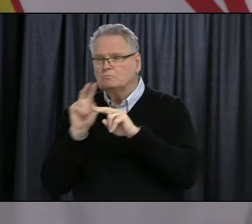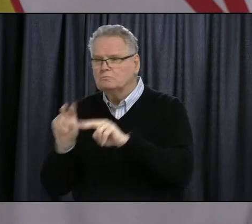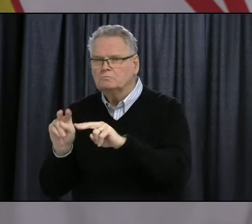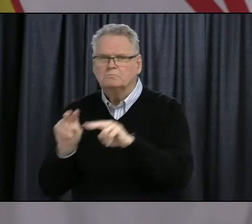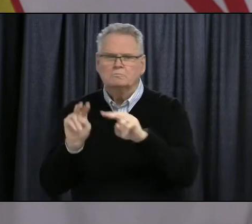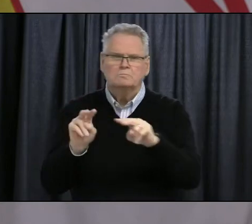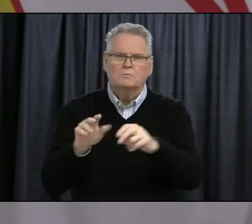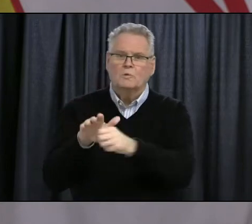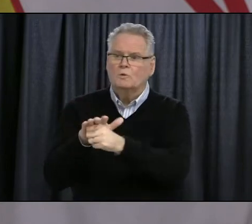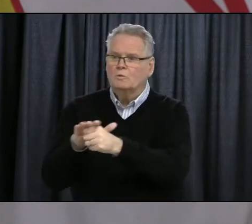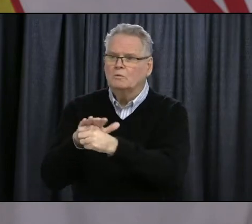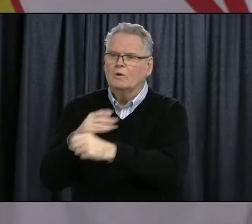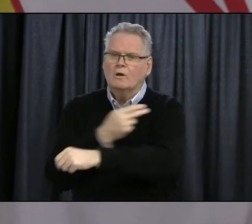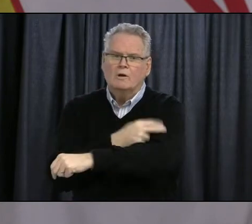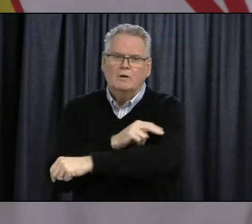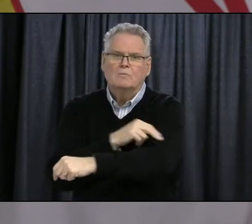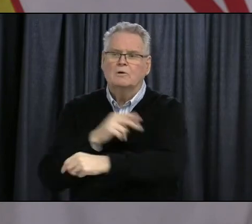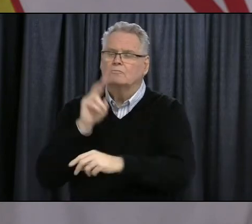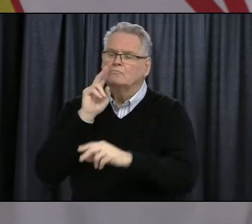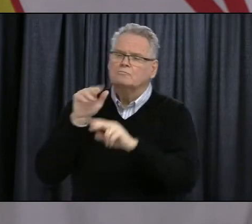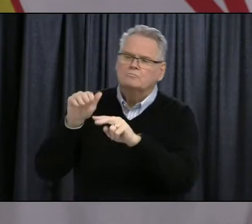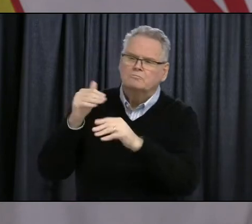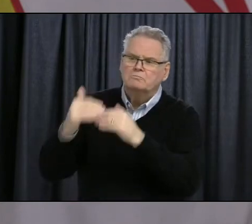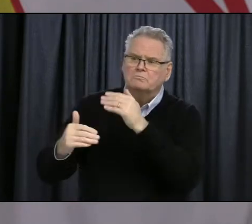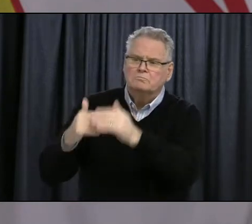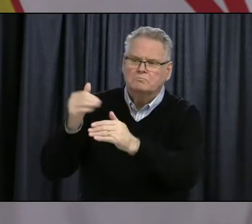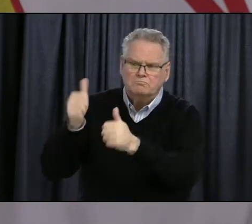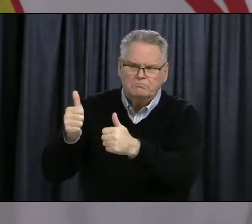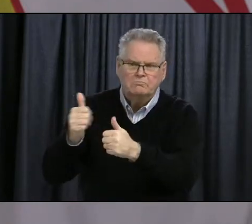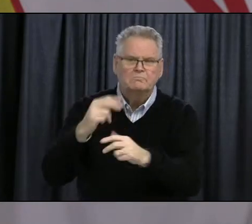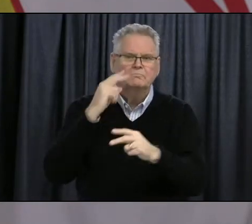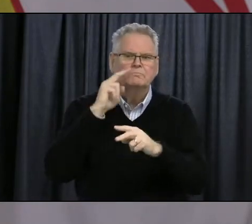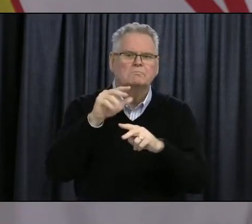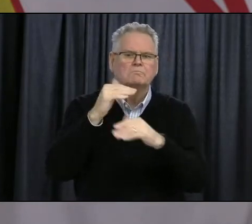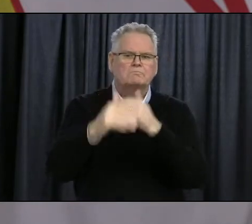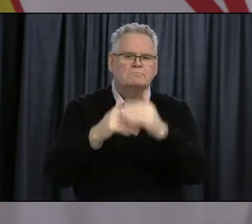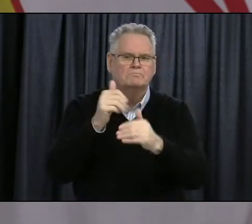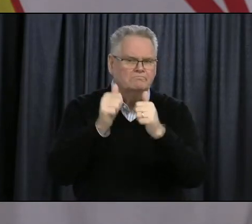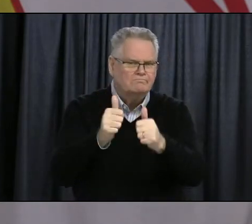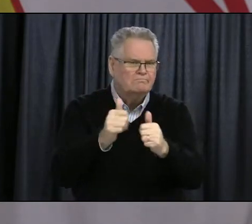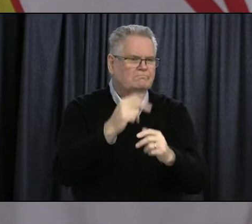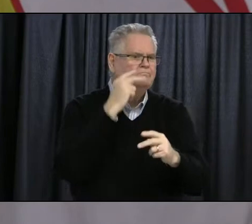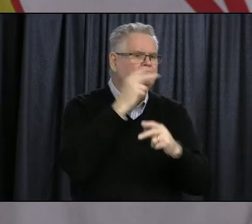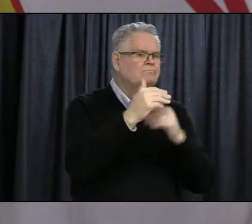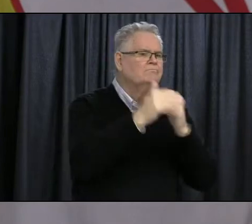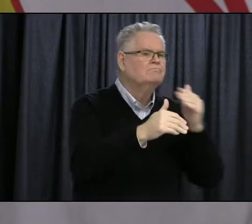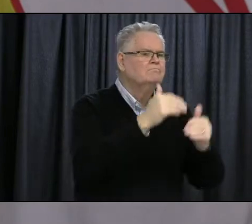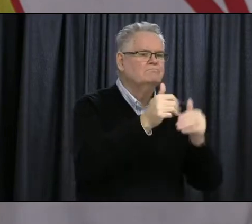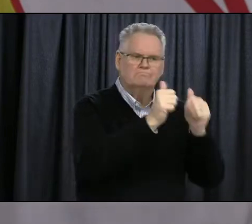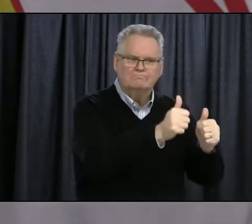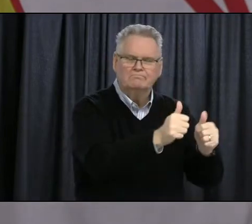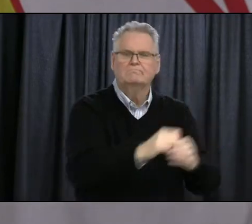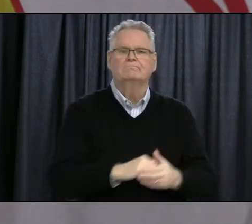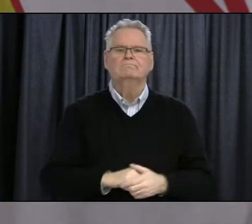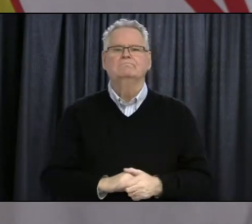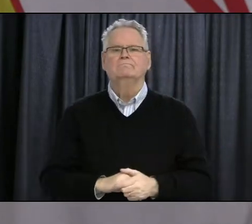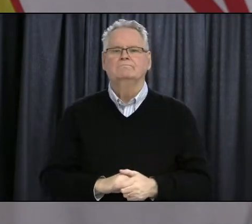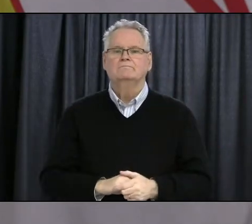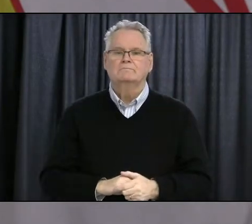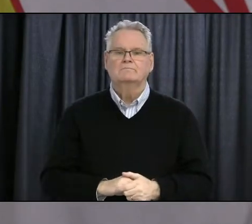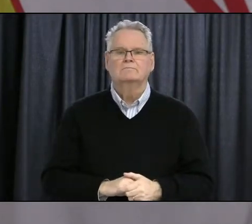As we work our way through vaccinations in Phase 1, our focus will continue to be on those who are most at risk for severe illness from